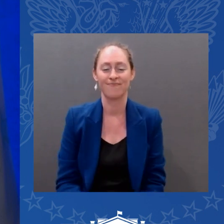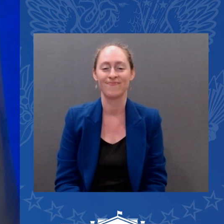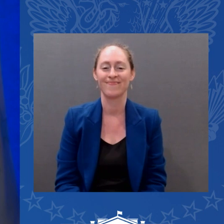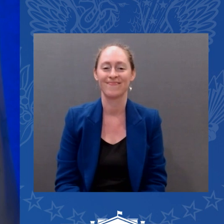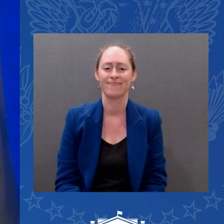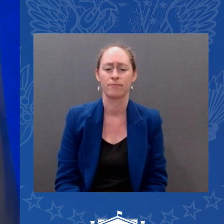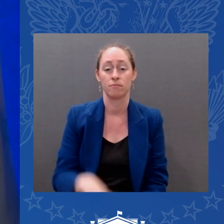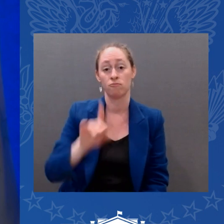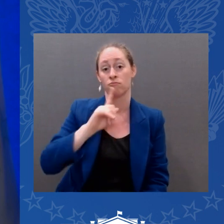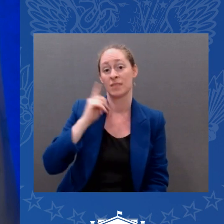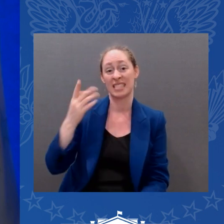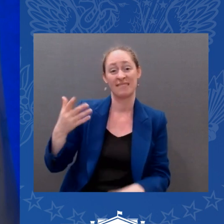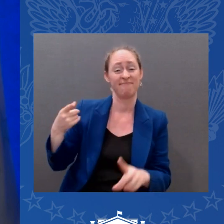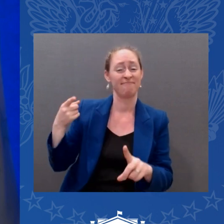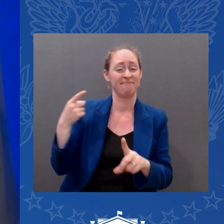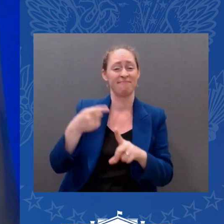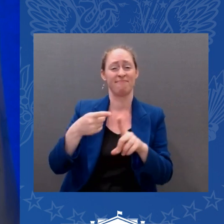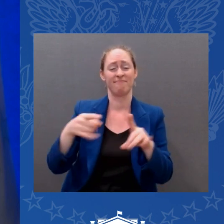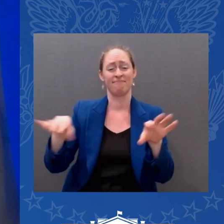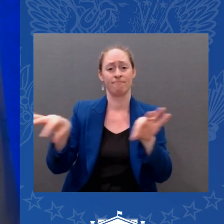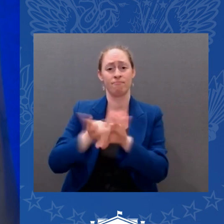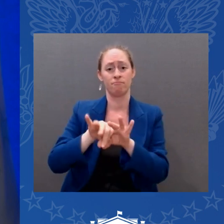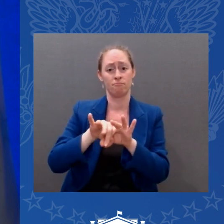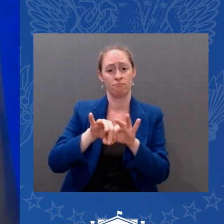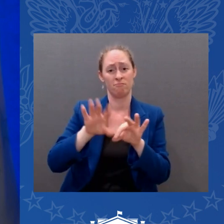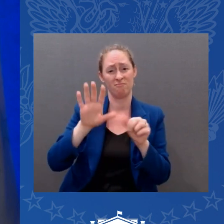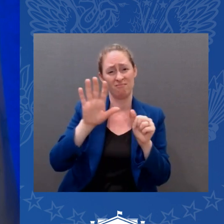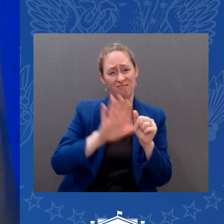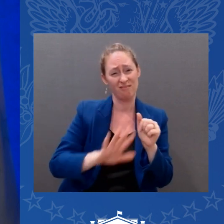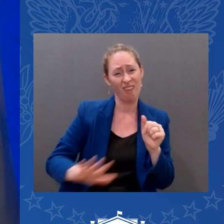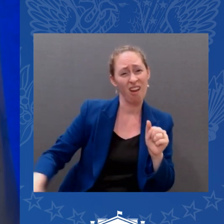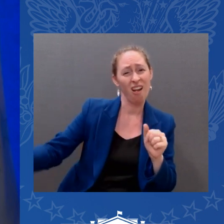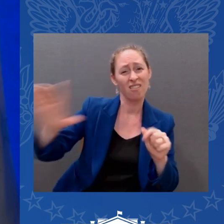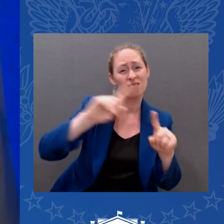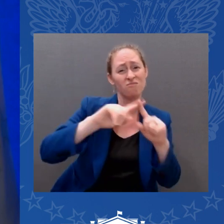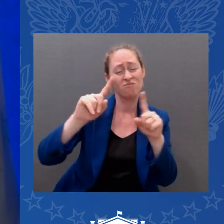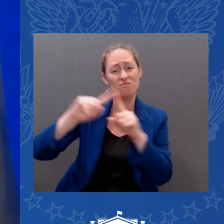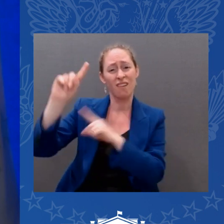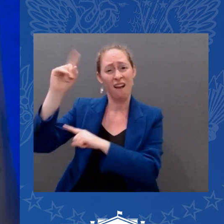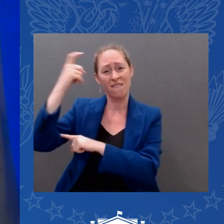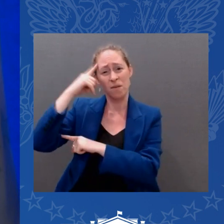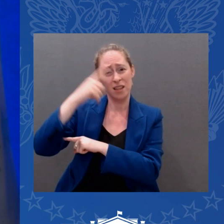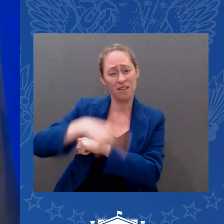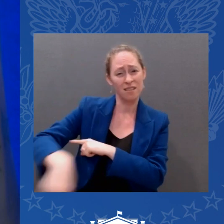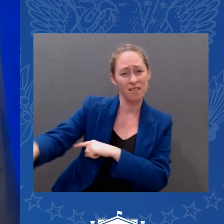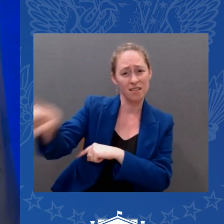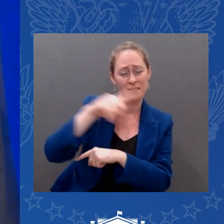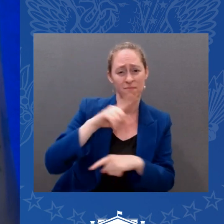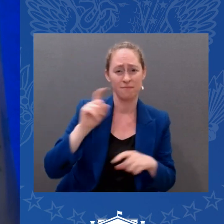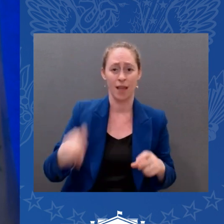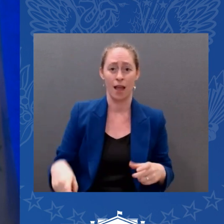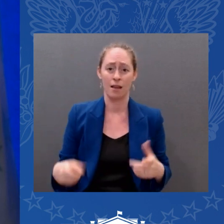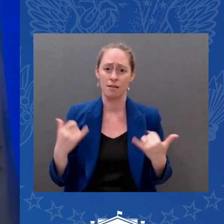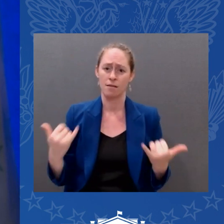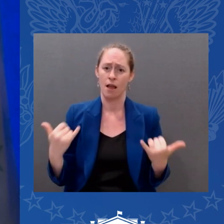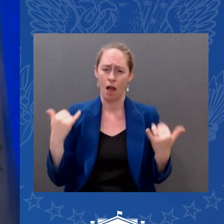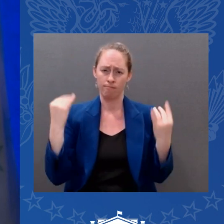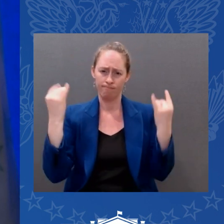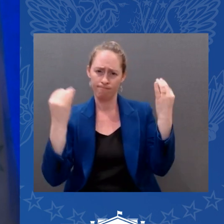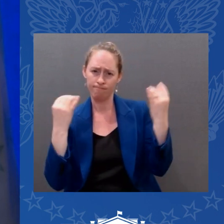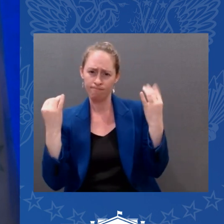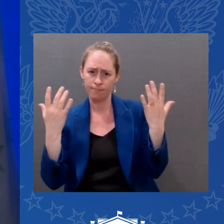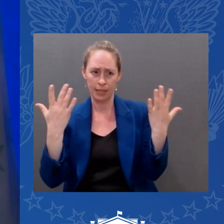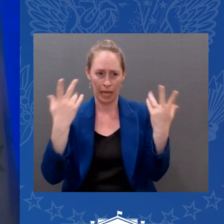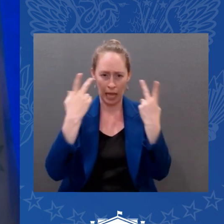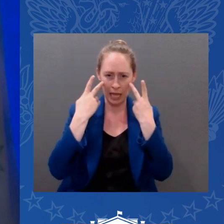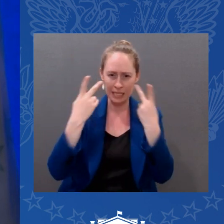our governments to leverage mechanisms already in place to address ongoing